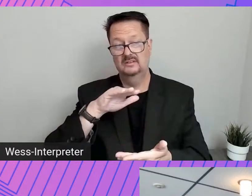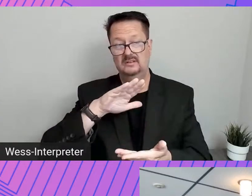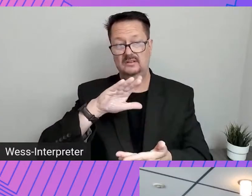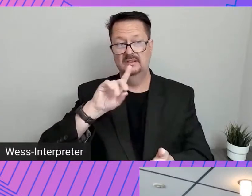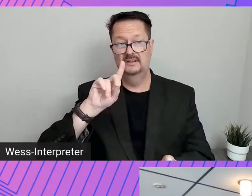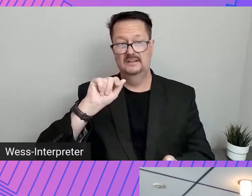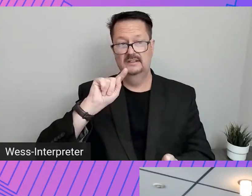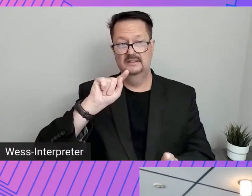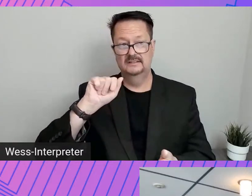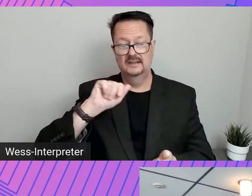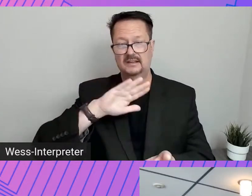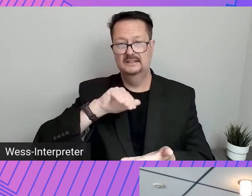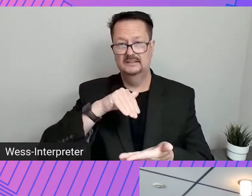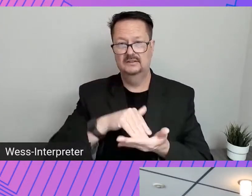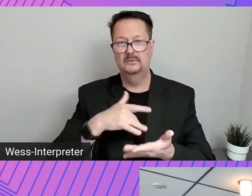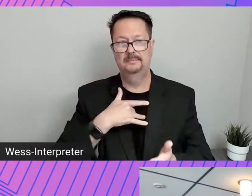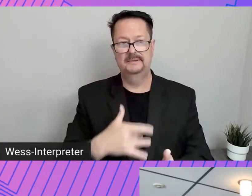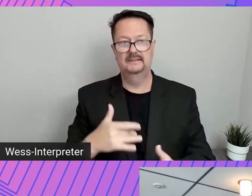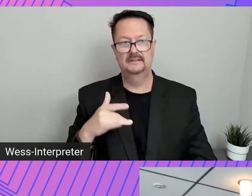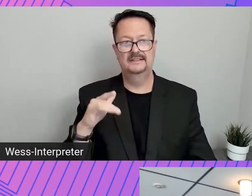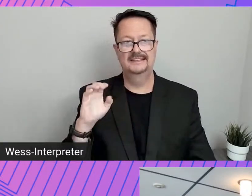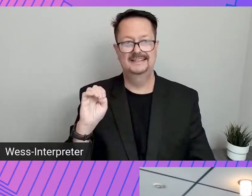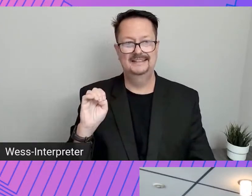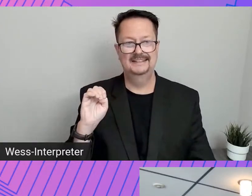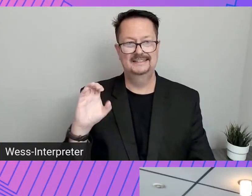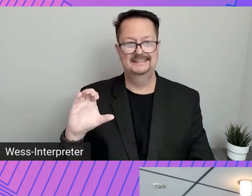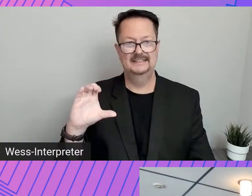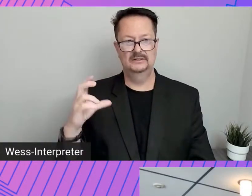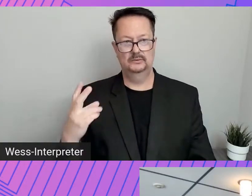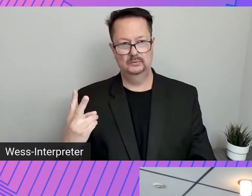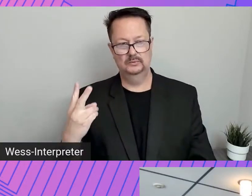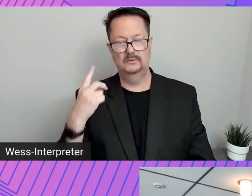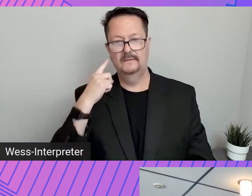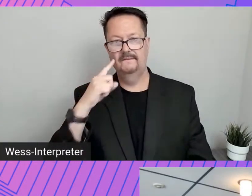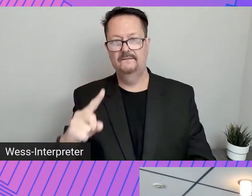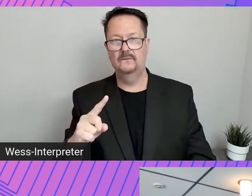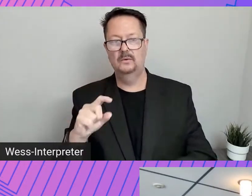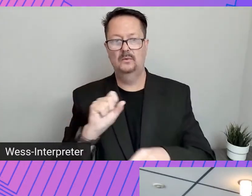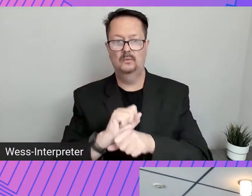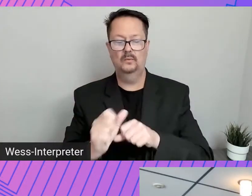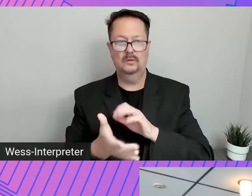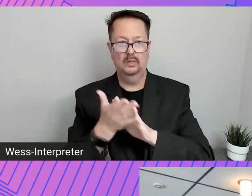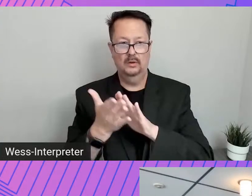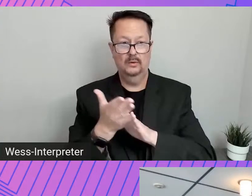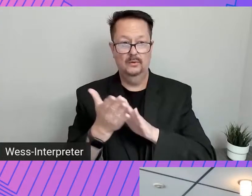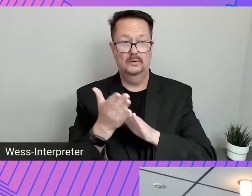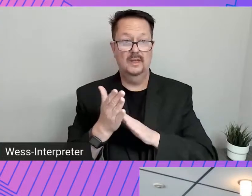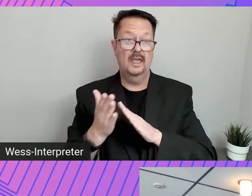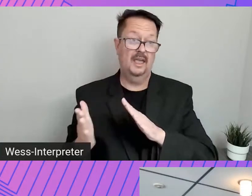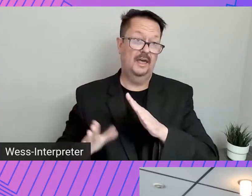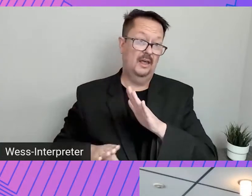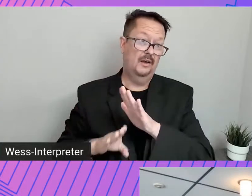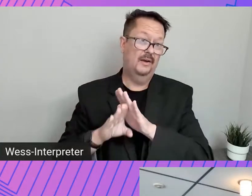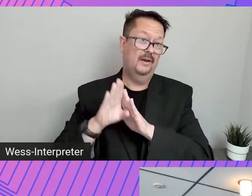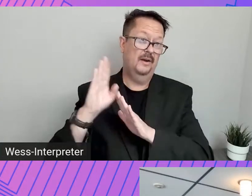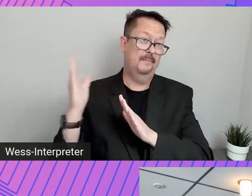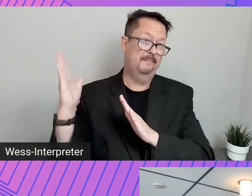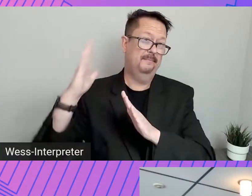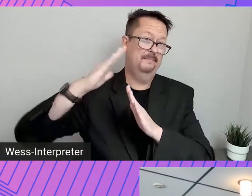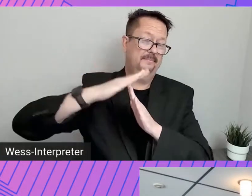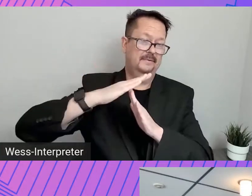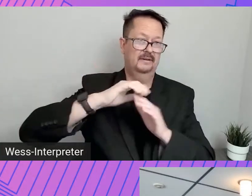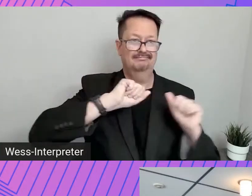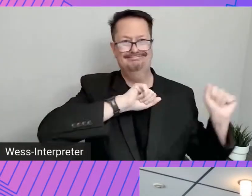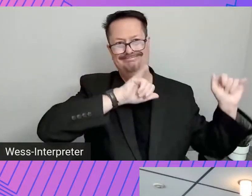We primarily use EC2 for running our ECS workloads. At our peak, like that back to school time